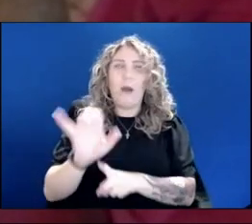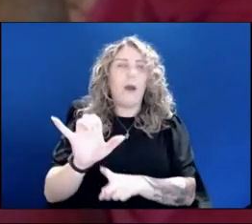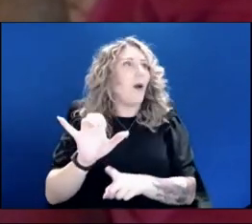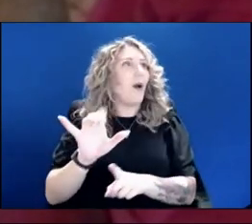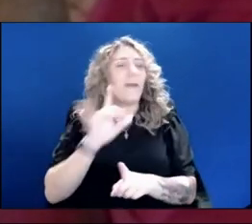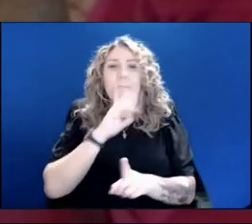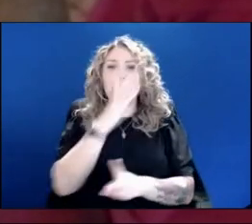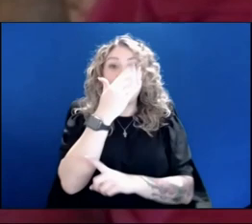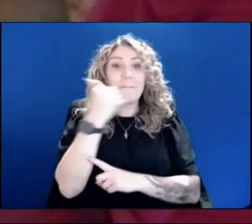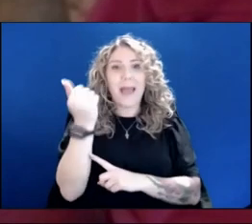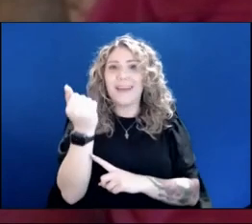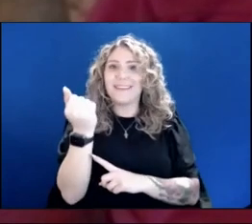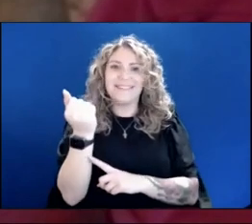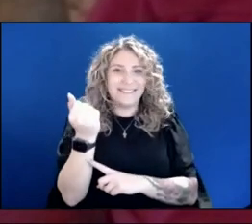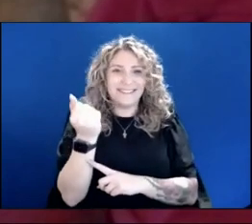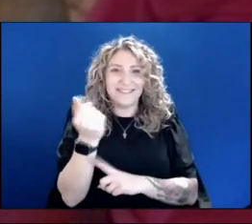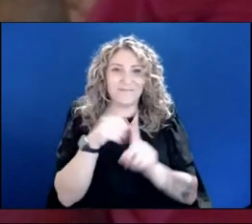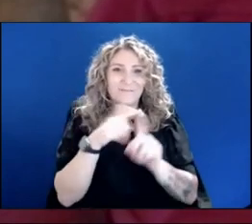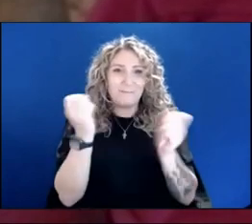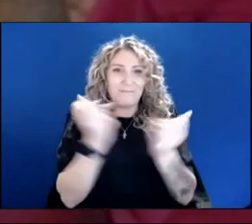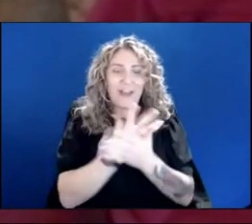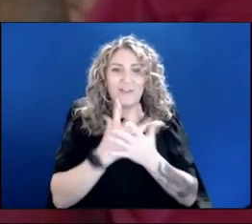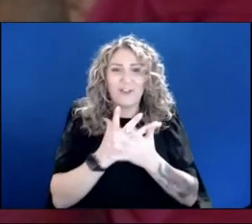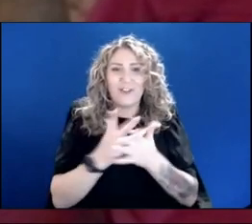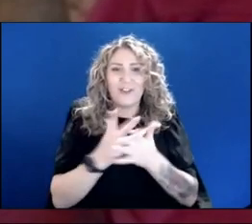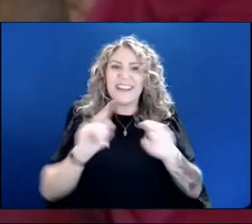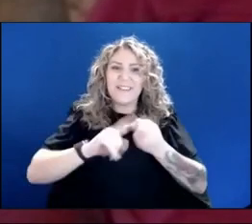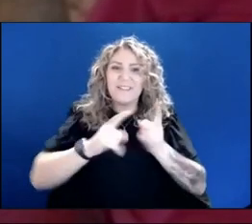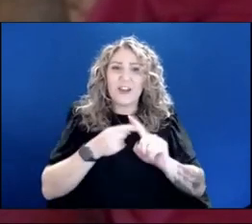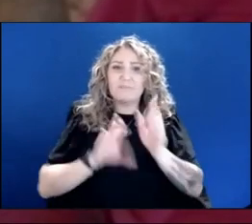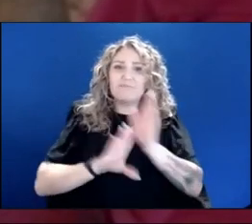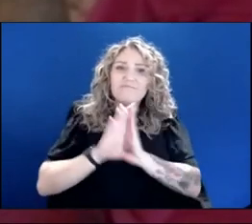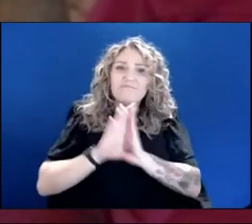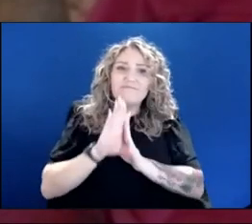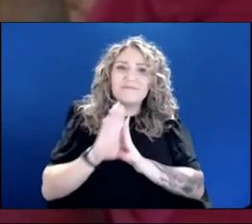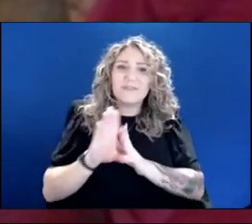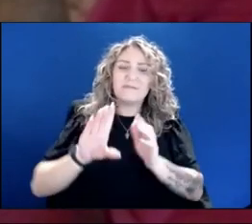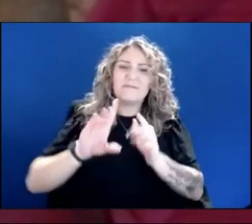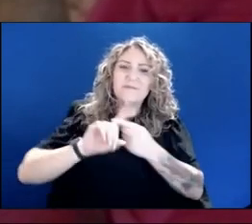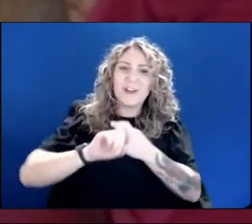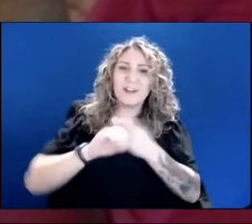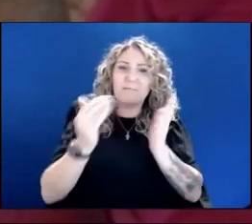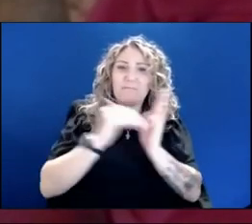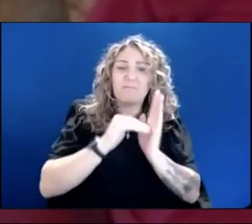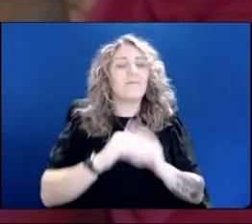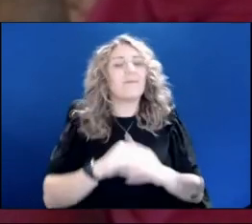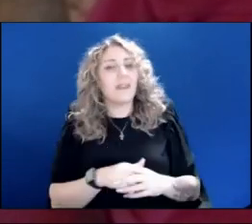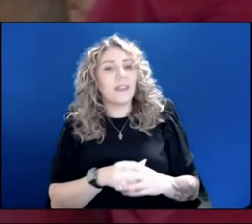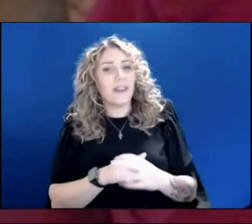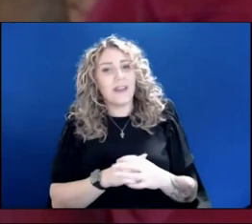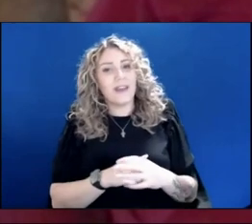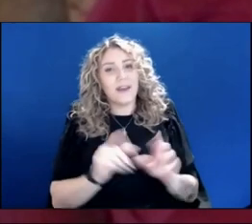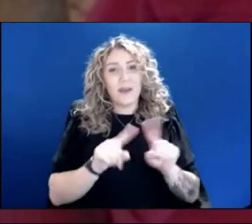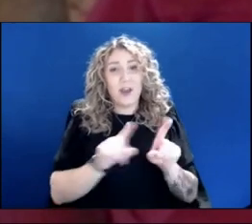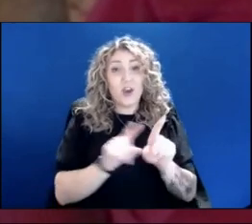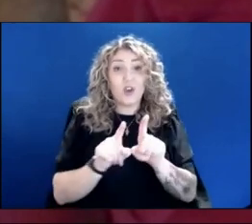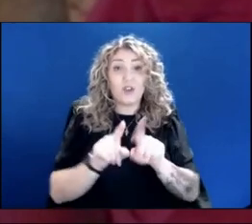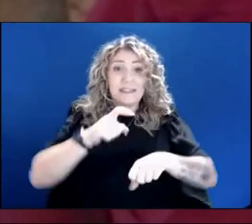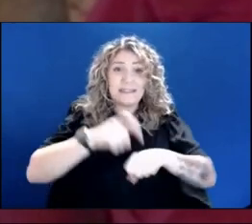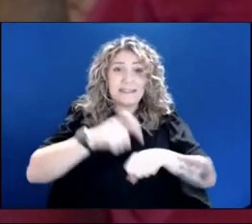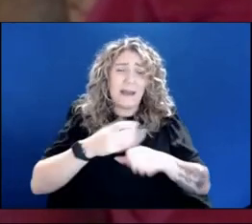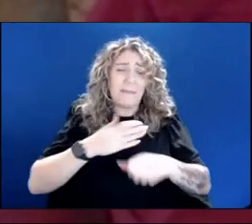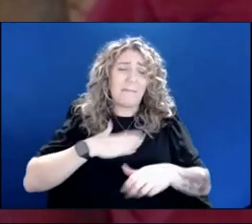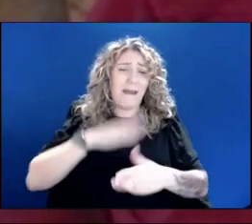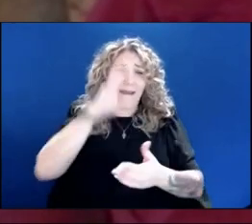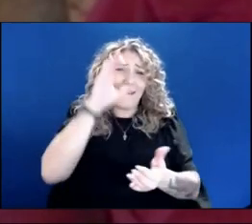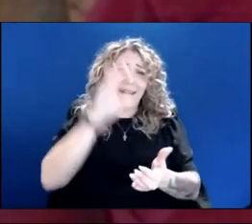the cake of all of this, is being able to stay friends and develop that friendship with her. But also just the time with my husband,